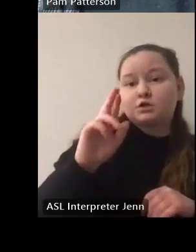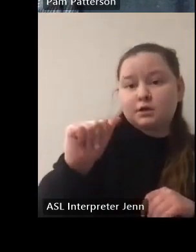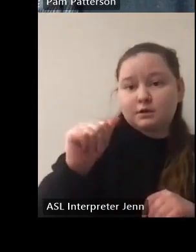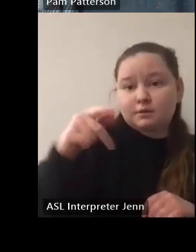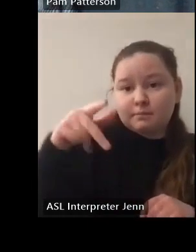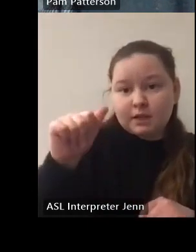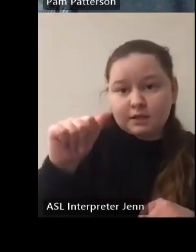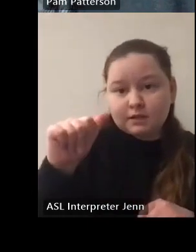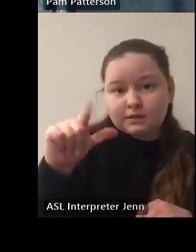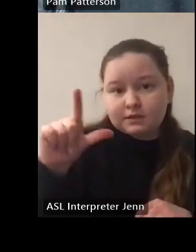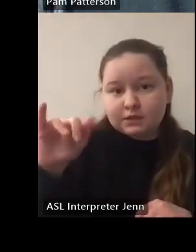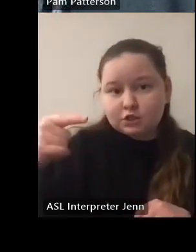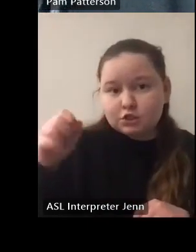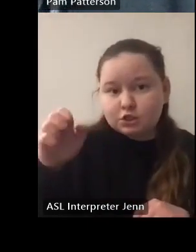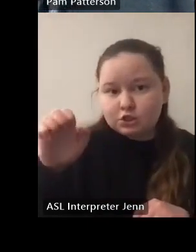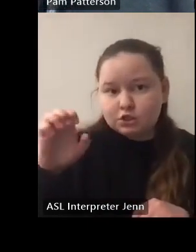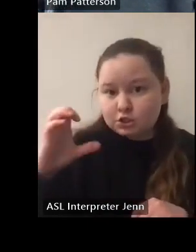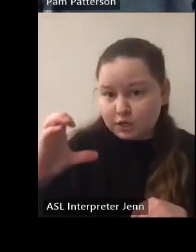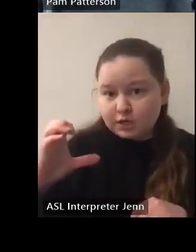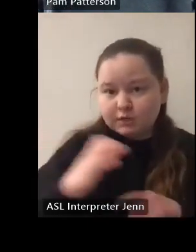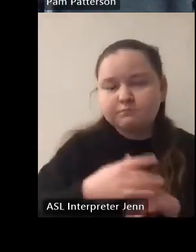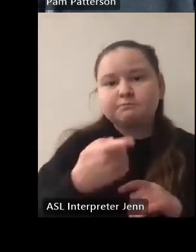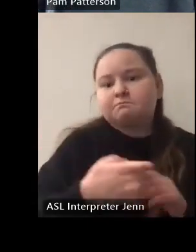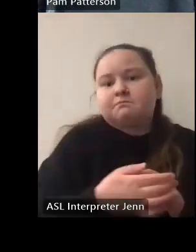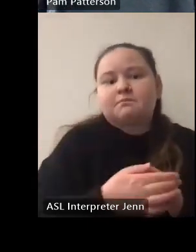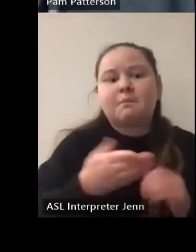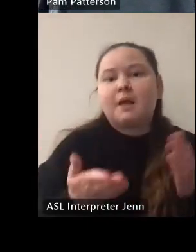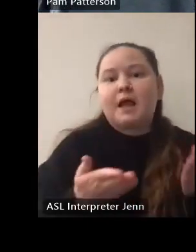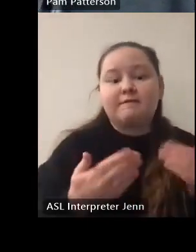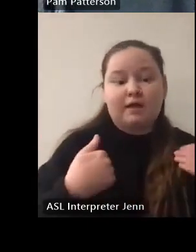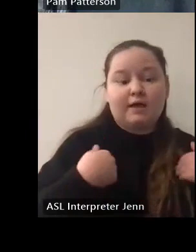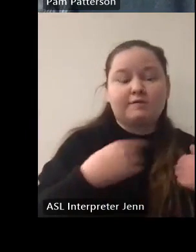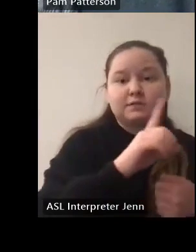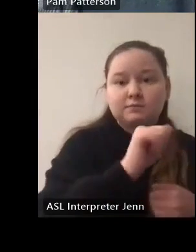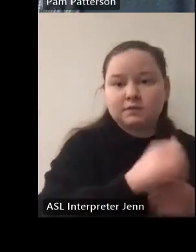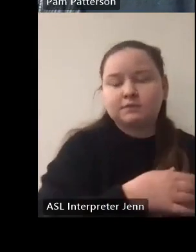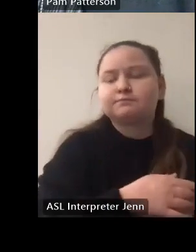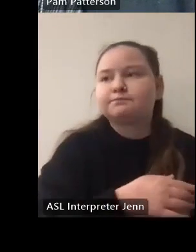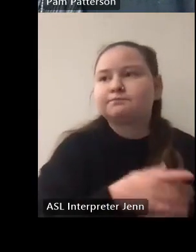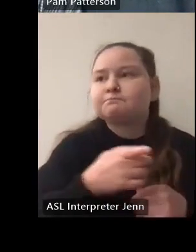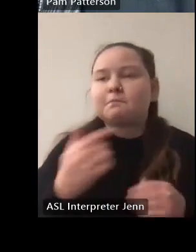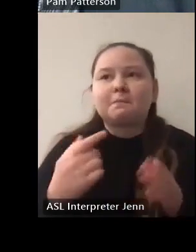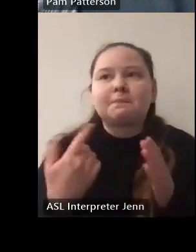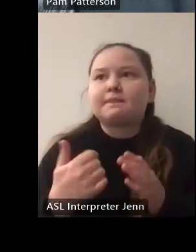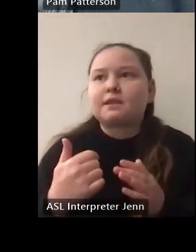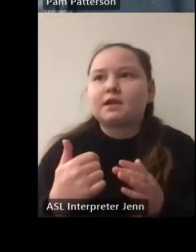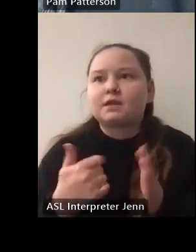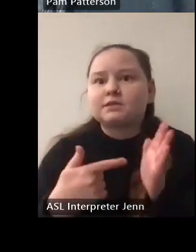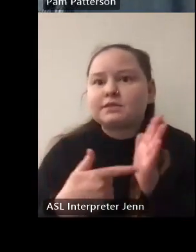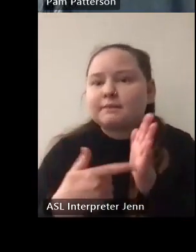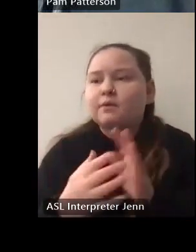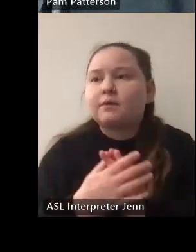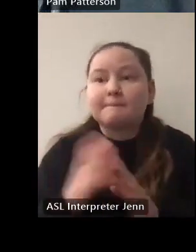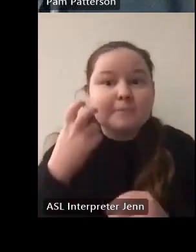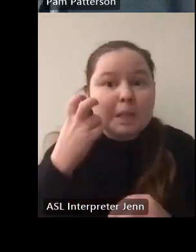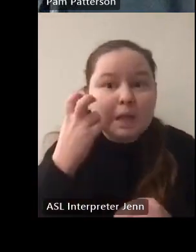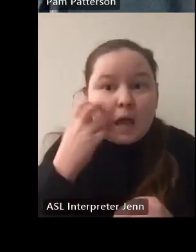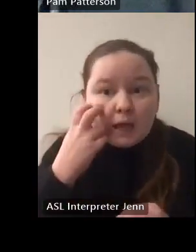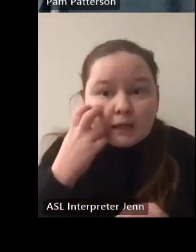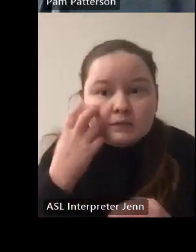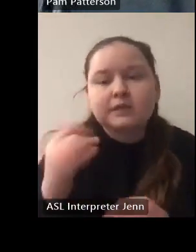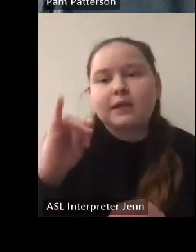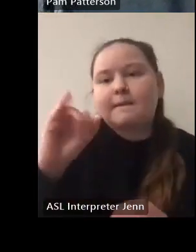in a non-accessible world is a disability. Being blind can be understood as an impairment. Not seeing if there's only printed